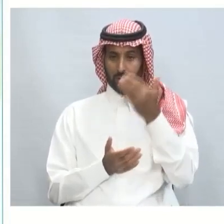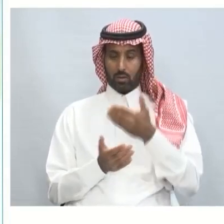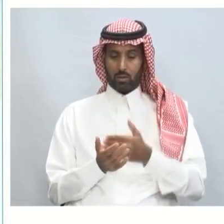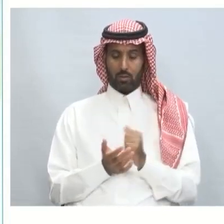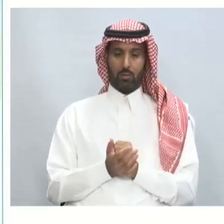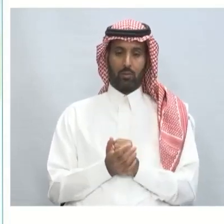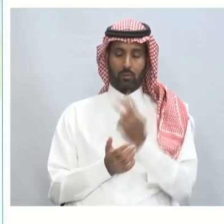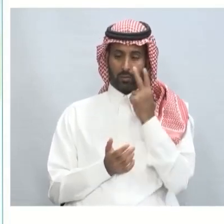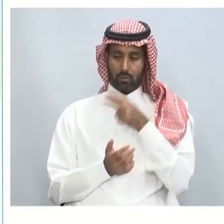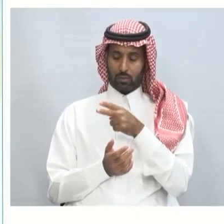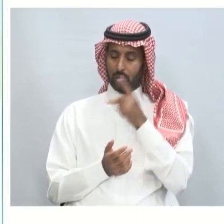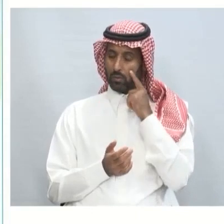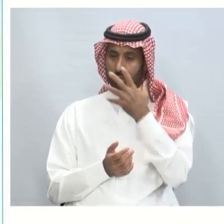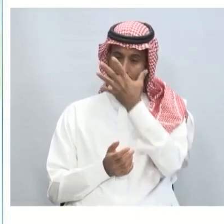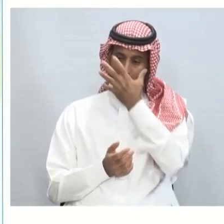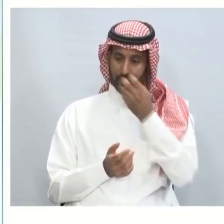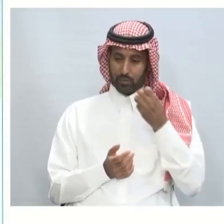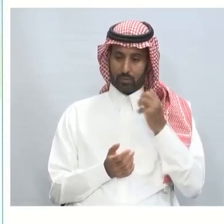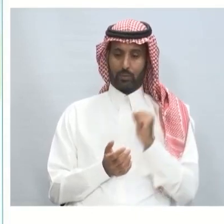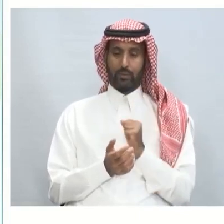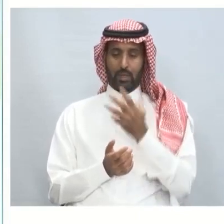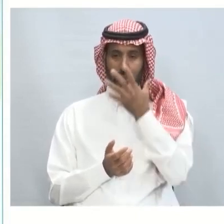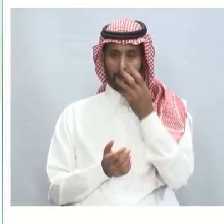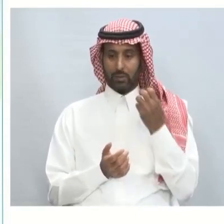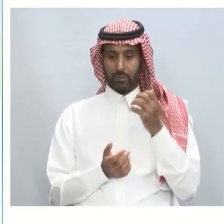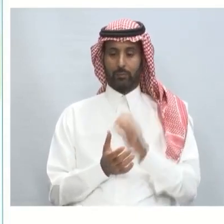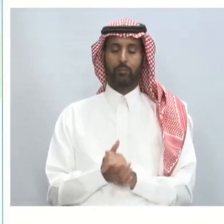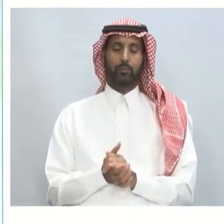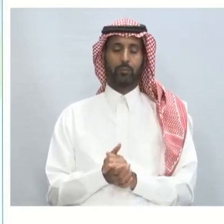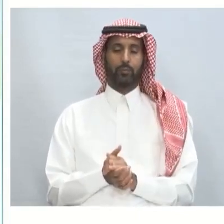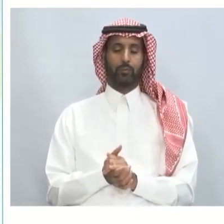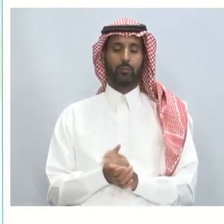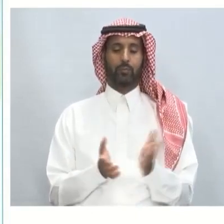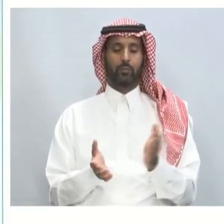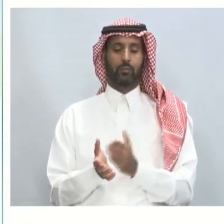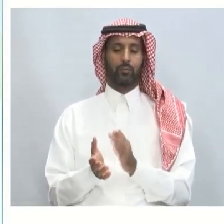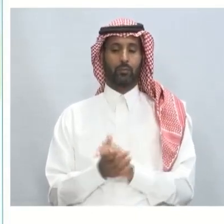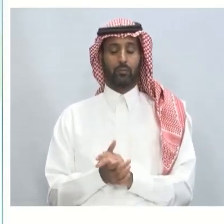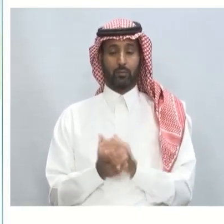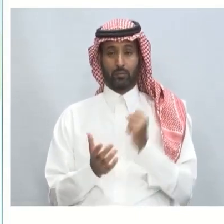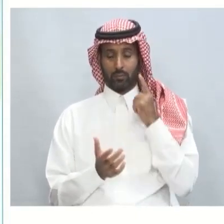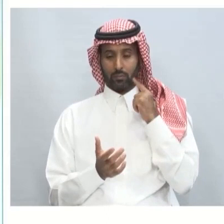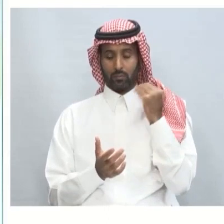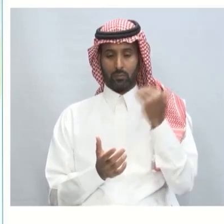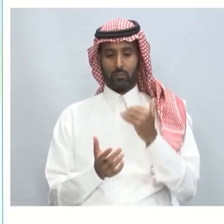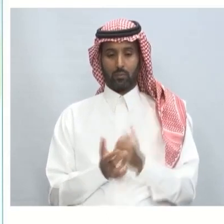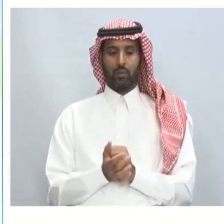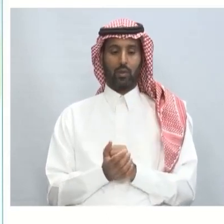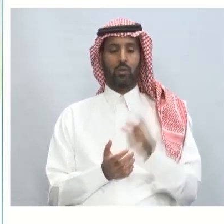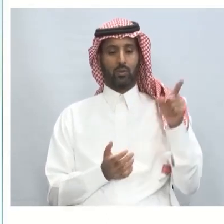that he observes animals. So a scientist and animals. So we can try to guess that he is